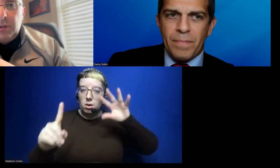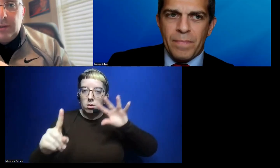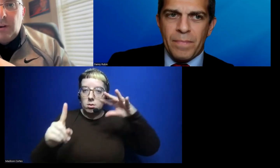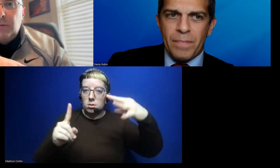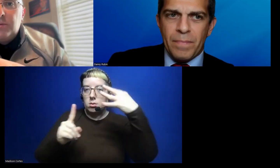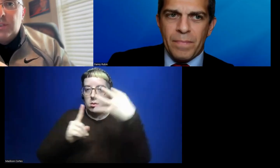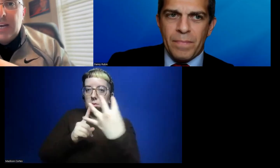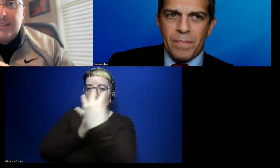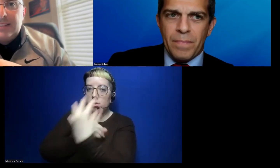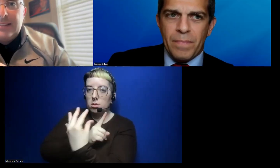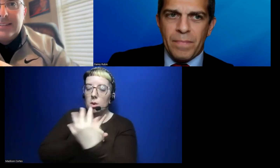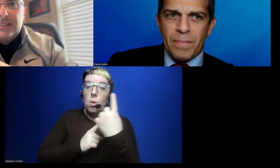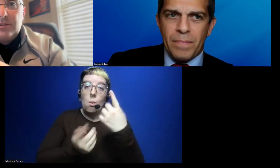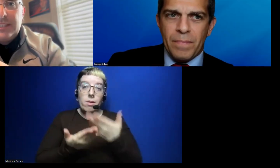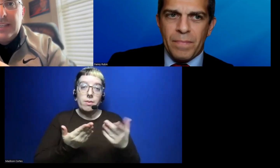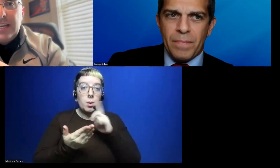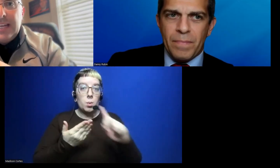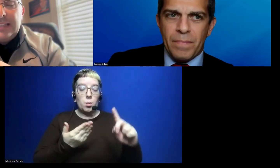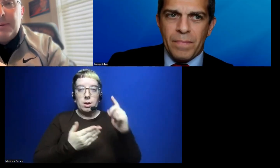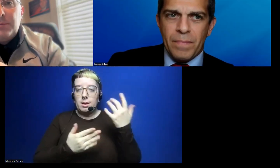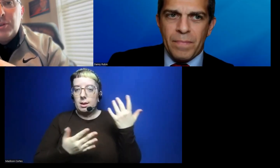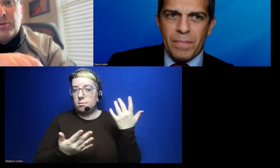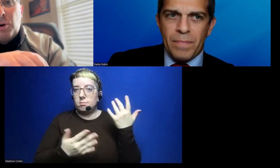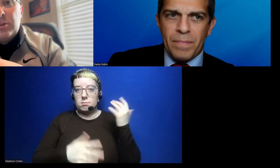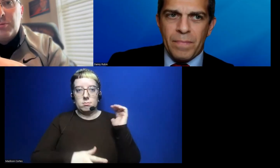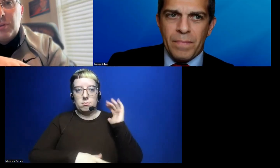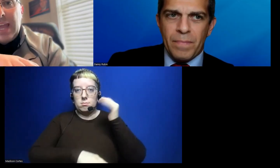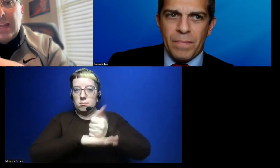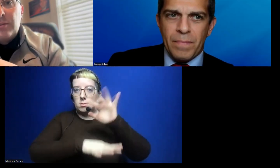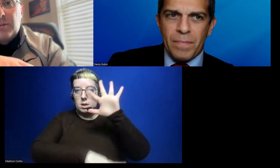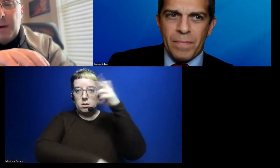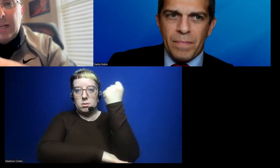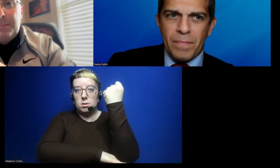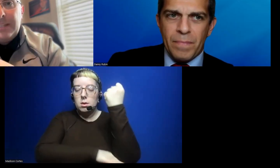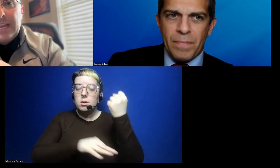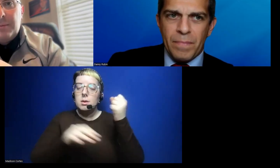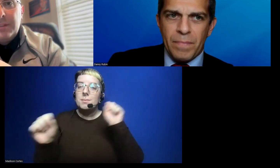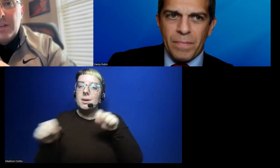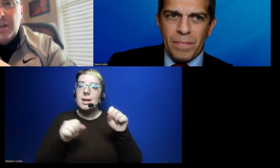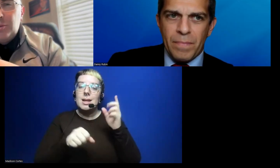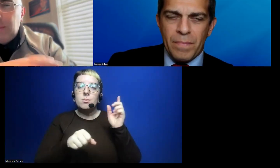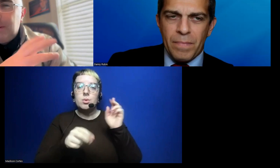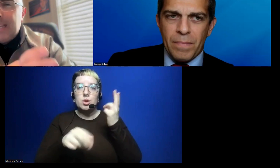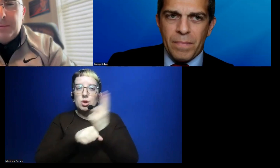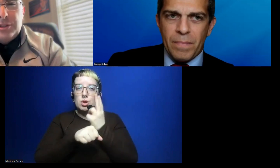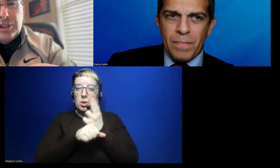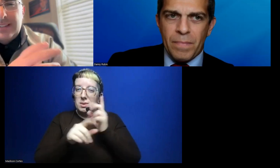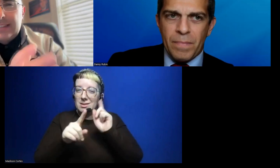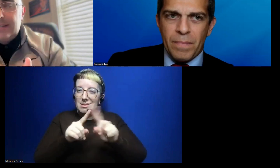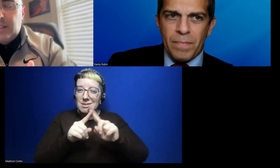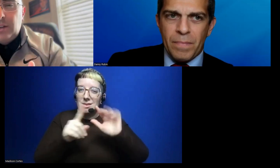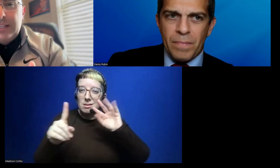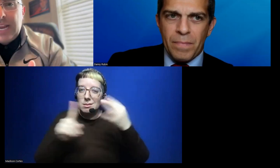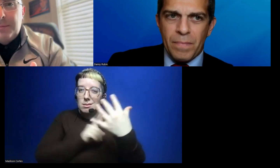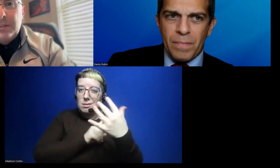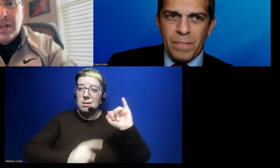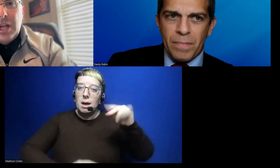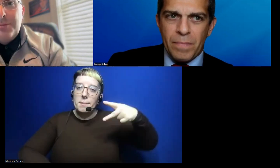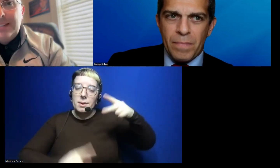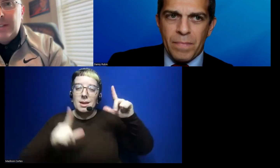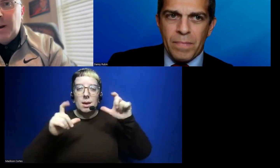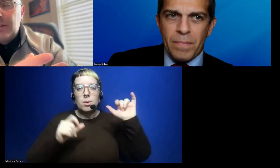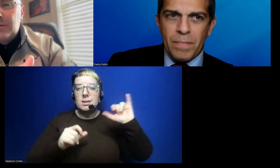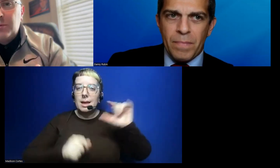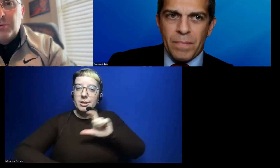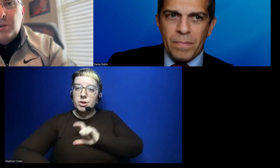we've really revolutionized in this industry is being able to use multiple angles from IP cameras. So IP cameras are just like security cameras